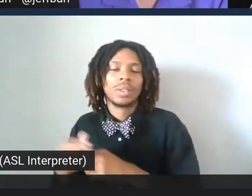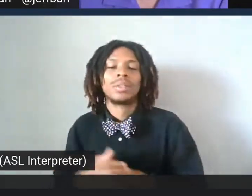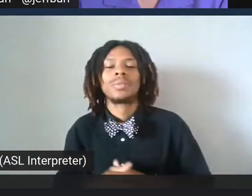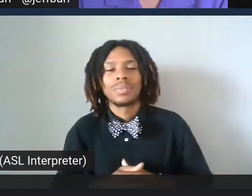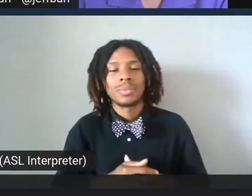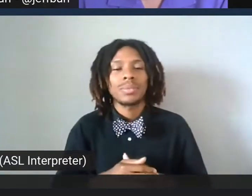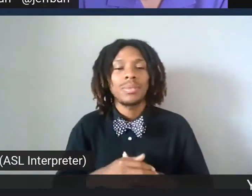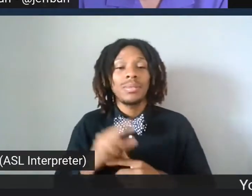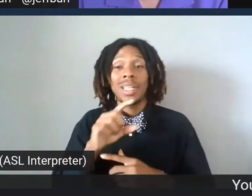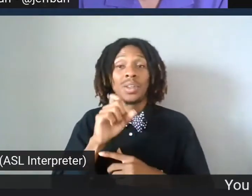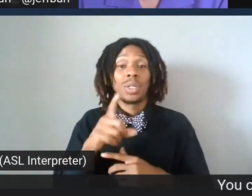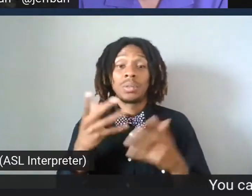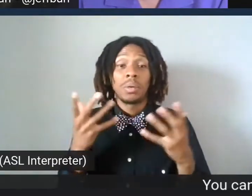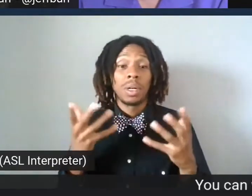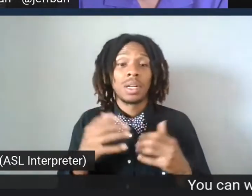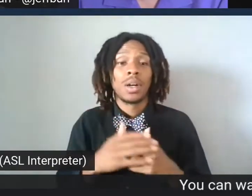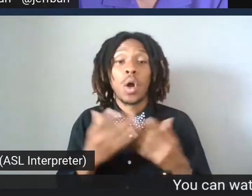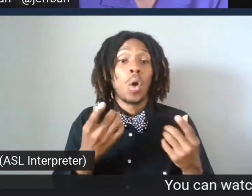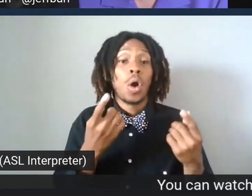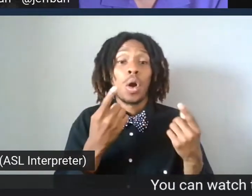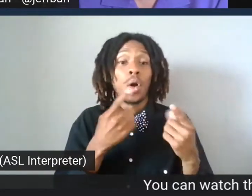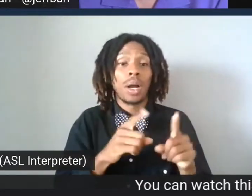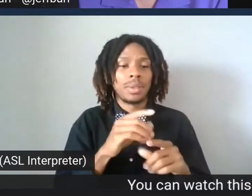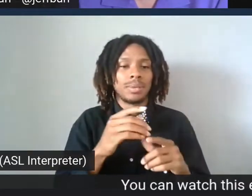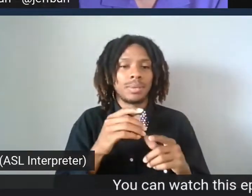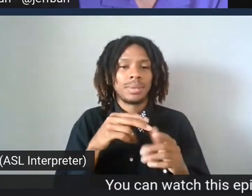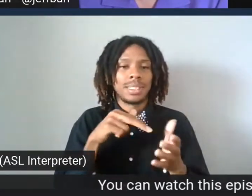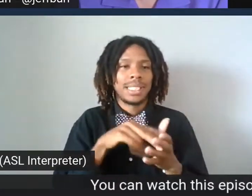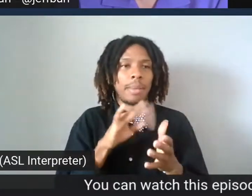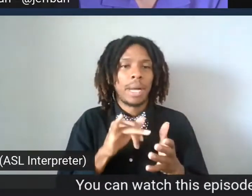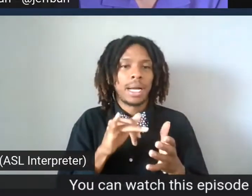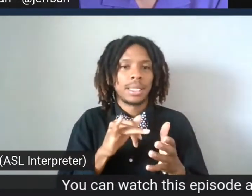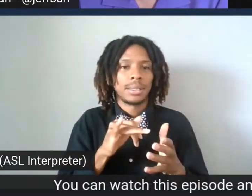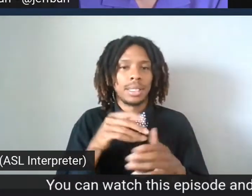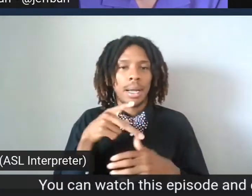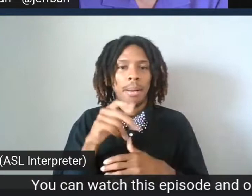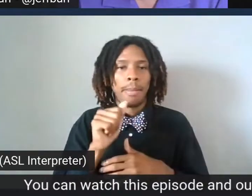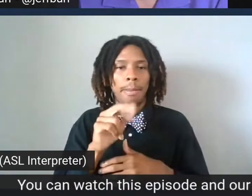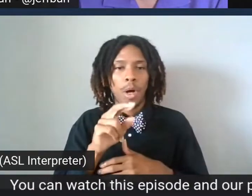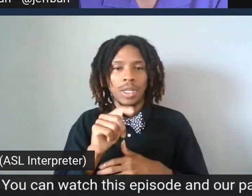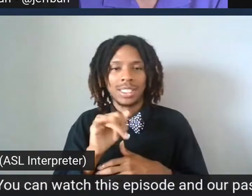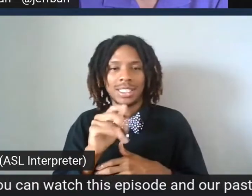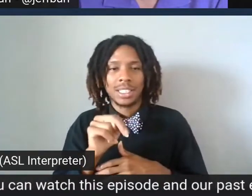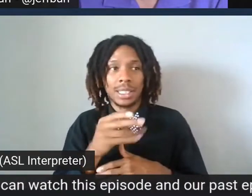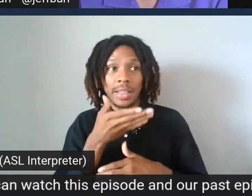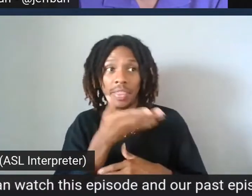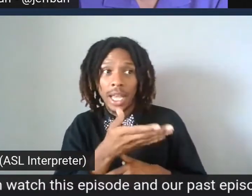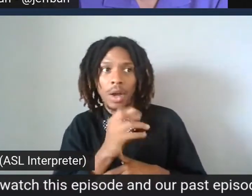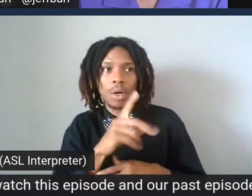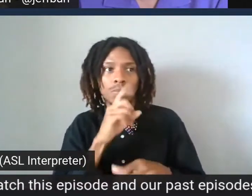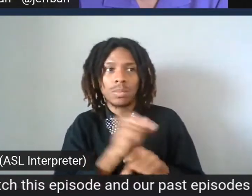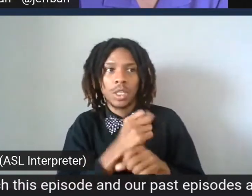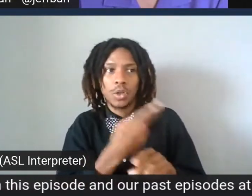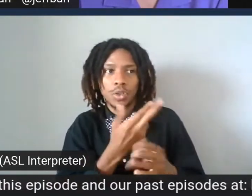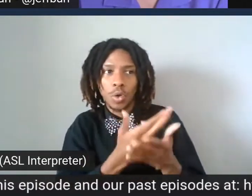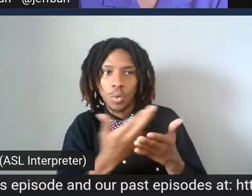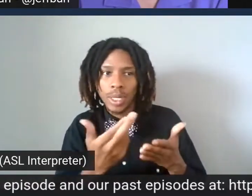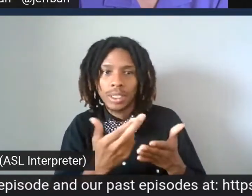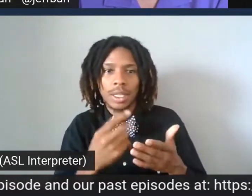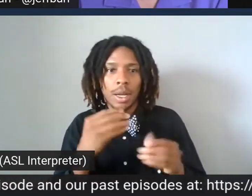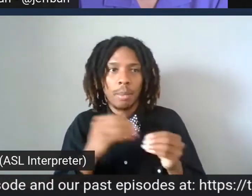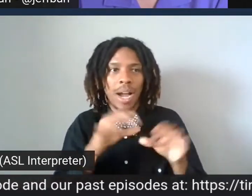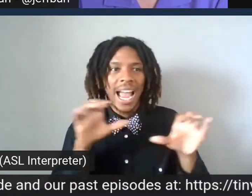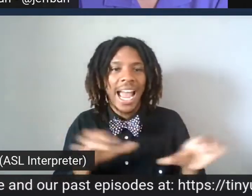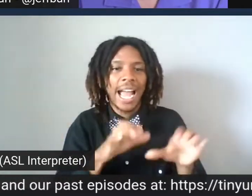The question is, what happens to the standby partition? Like, is it just there, or can you actually use those resources in active mode?